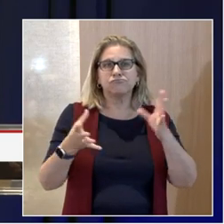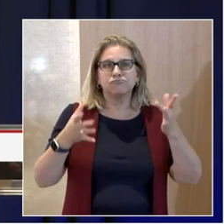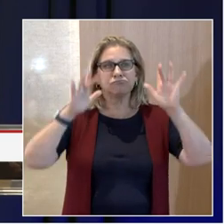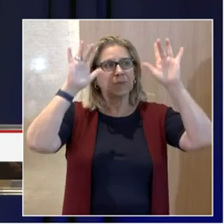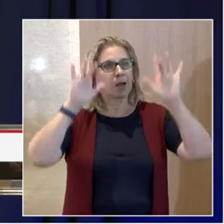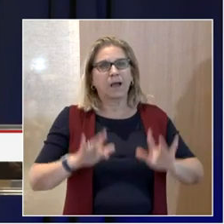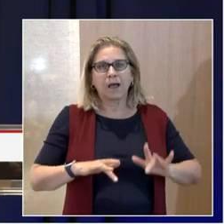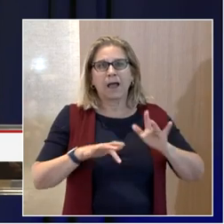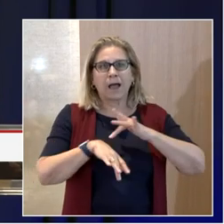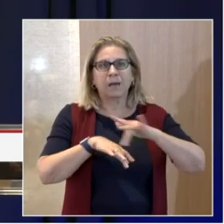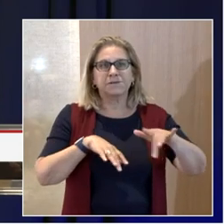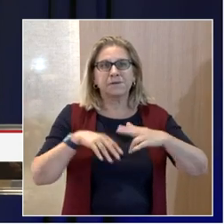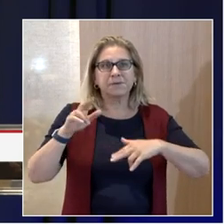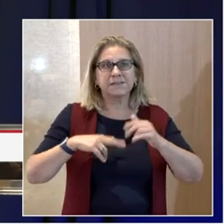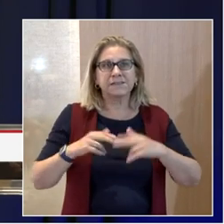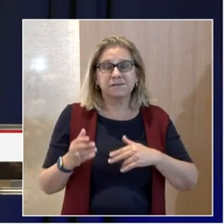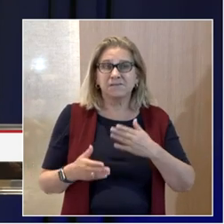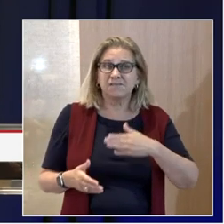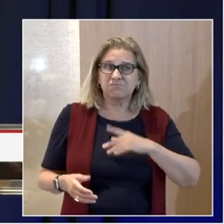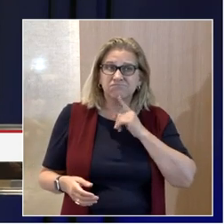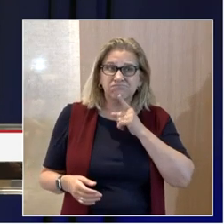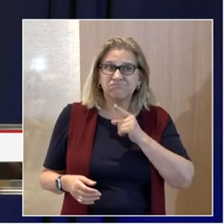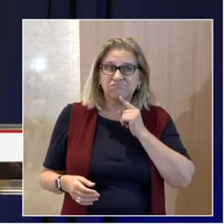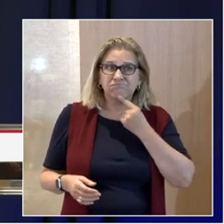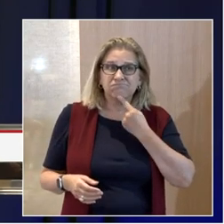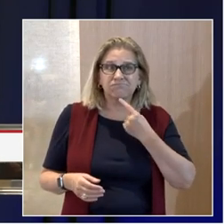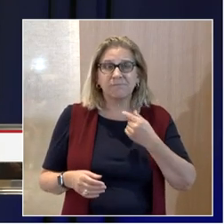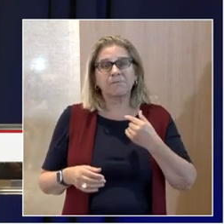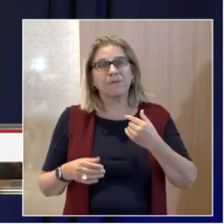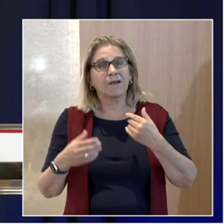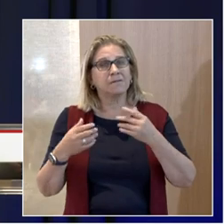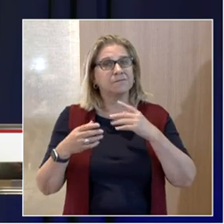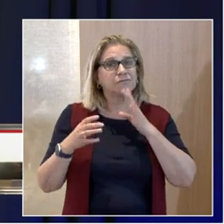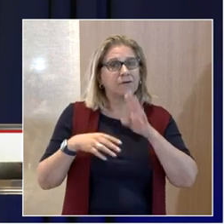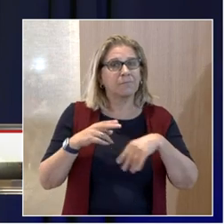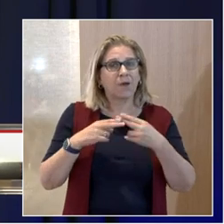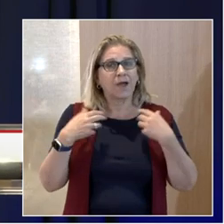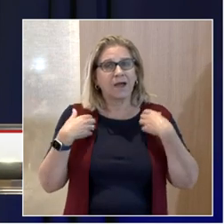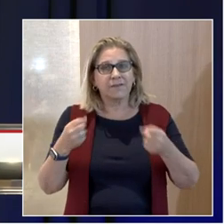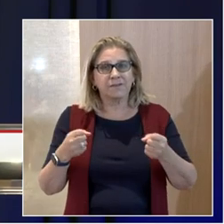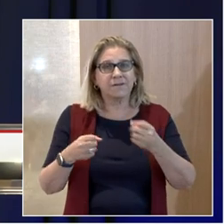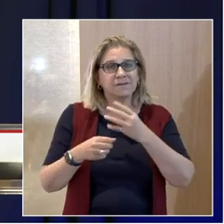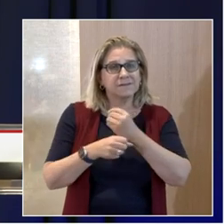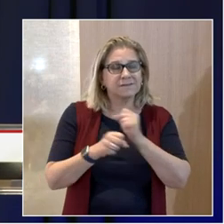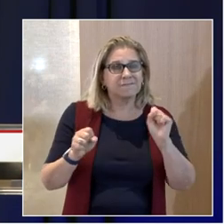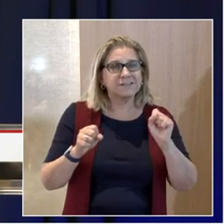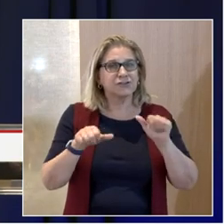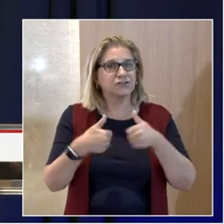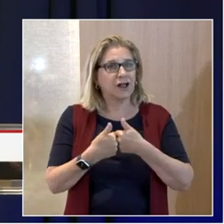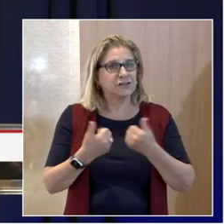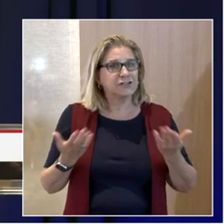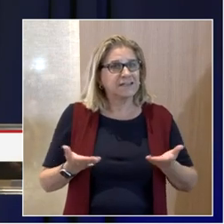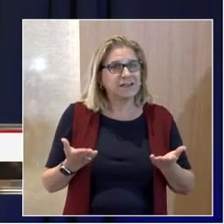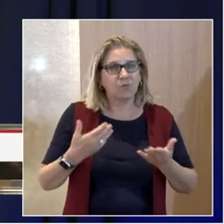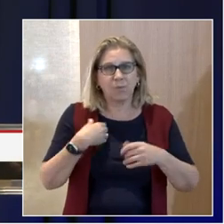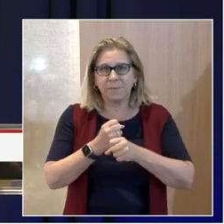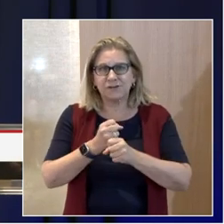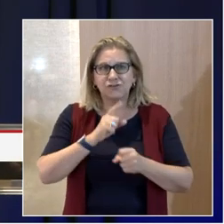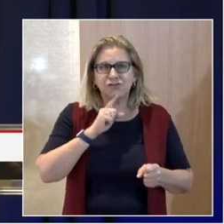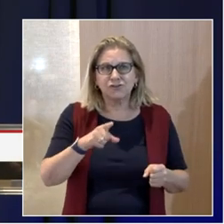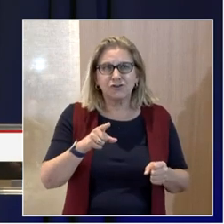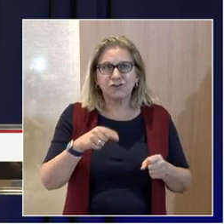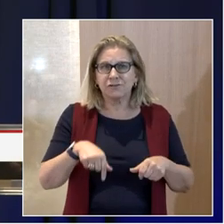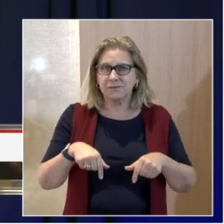challenges that are downtown that we're working to address to make sure that it is a safe place to live and work and play for